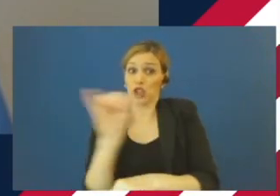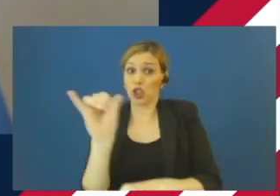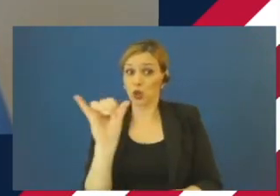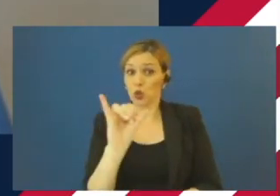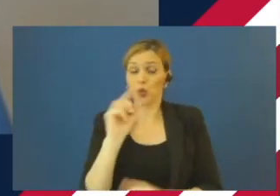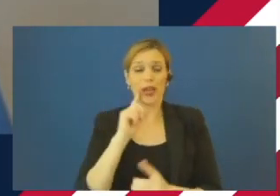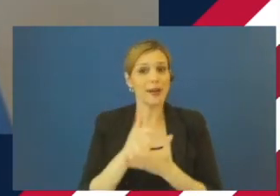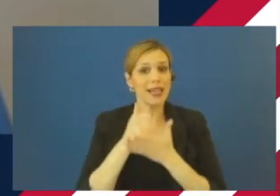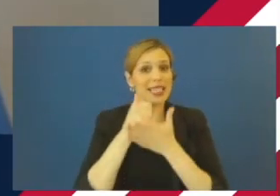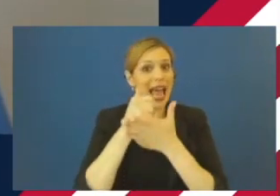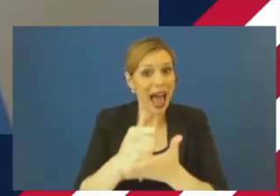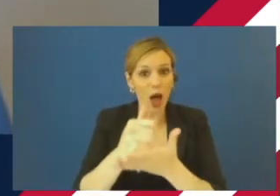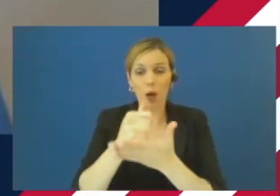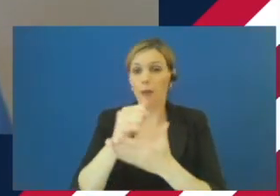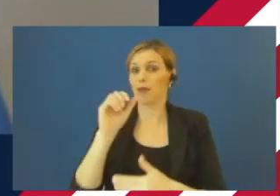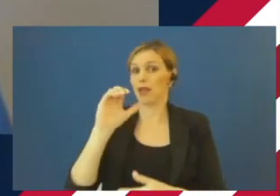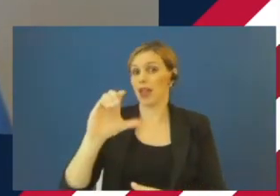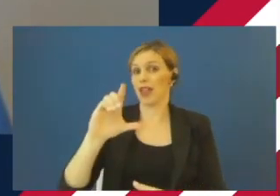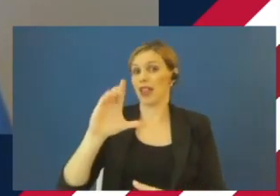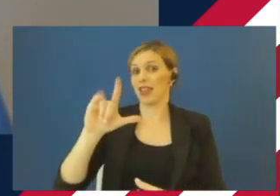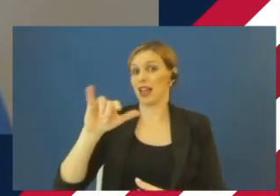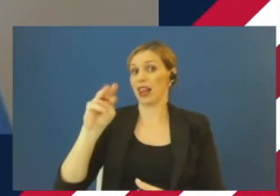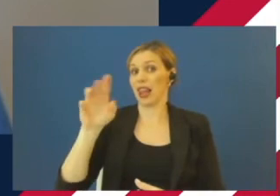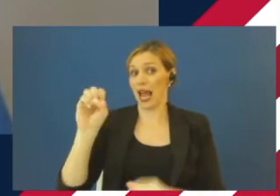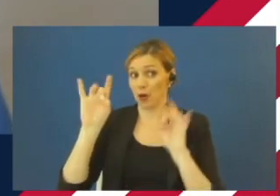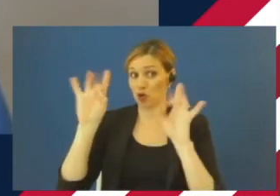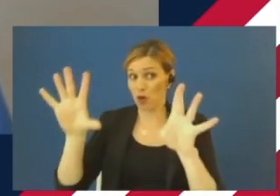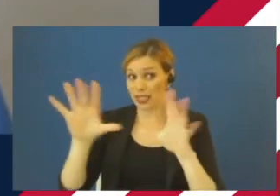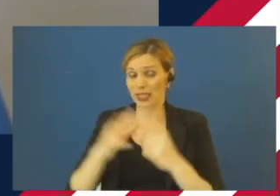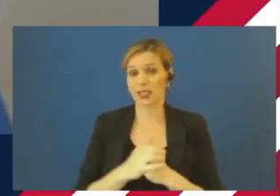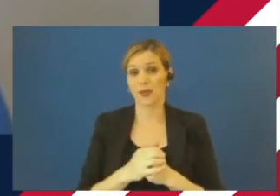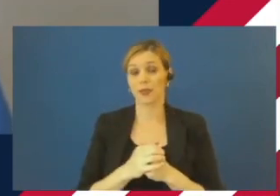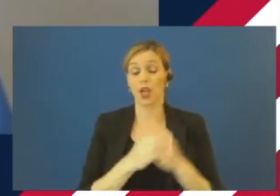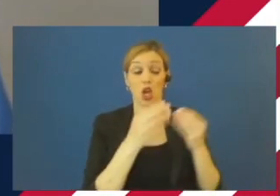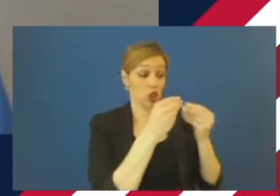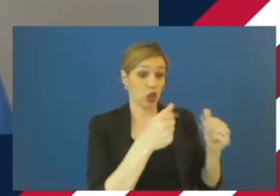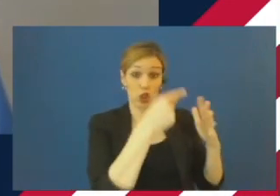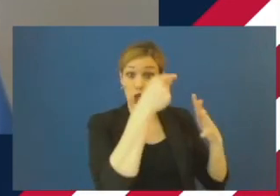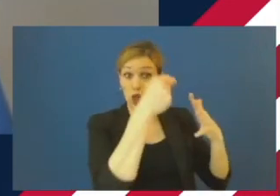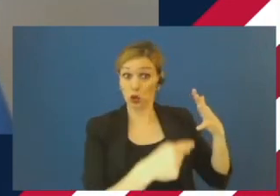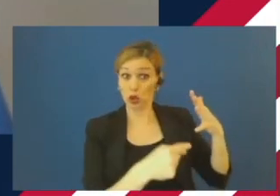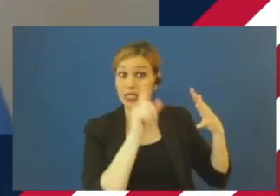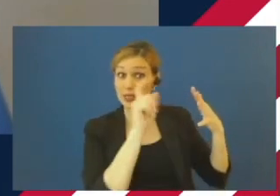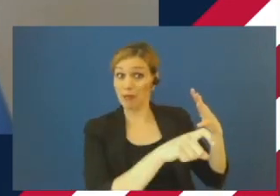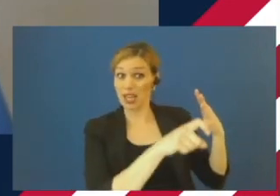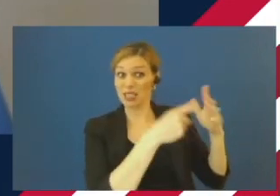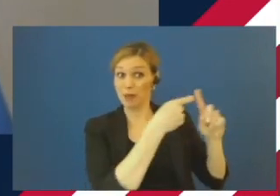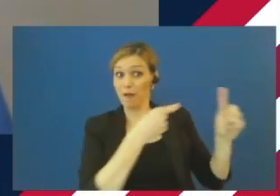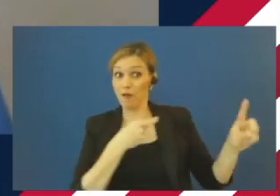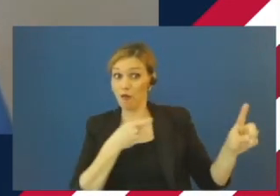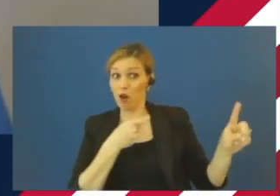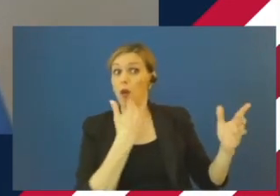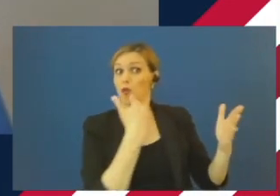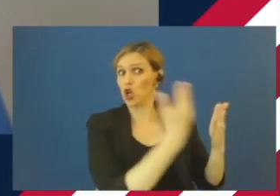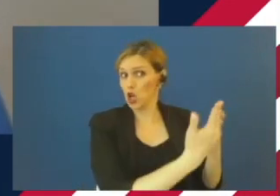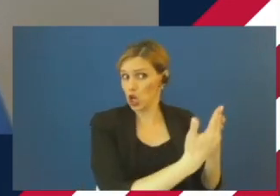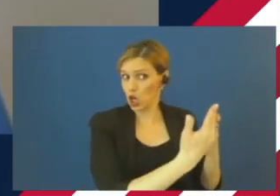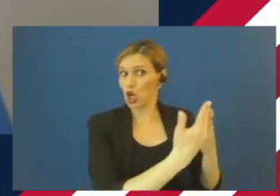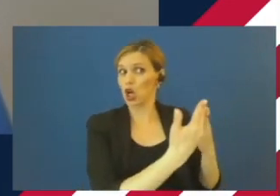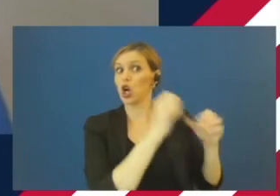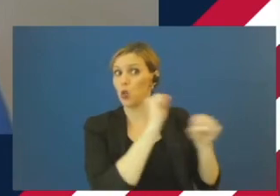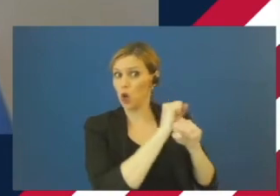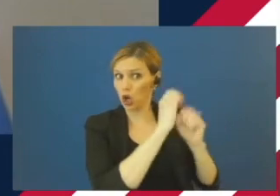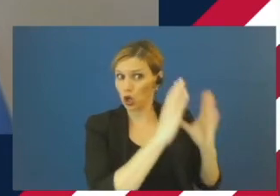must ensure that climate solutions originate from frontline communities, address inequities, and provide justice and prosperity